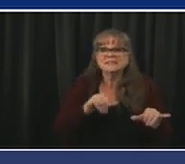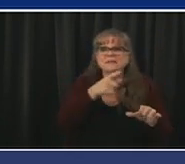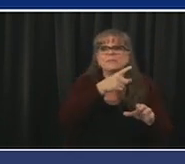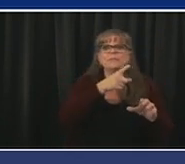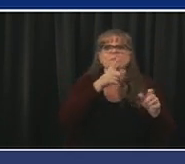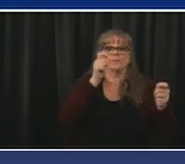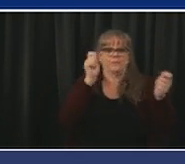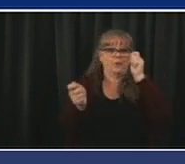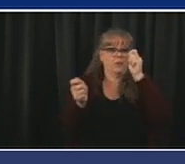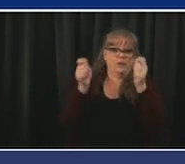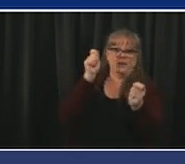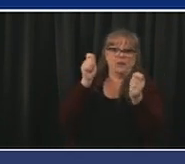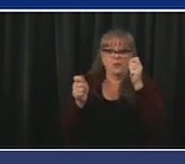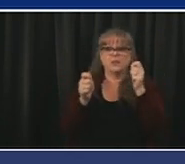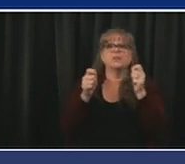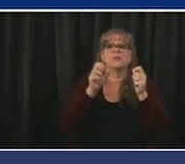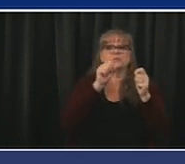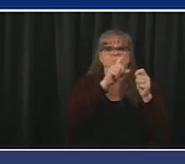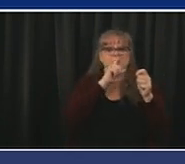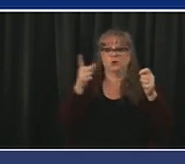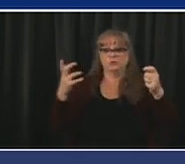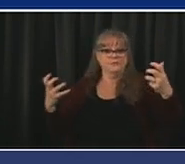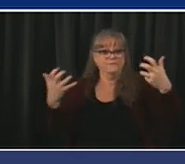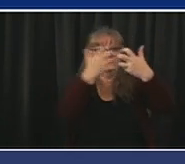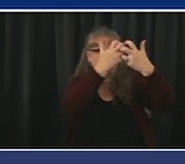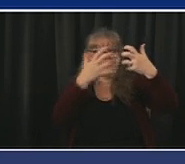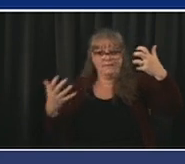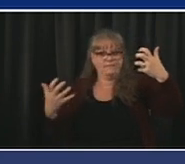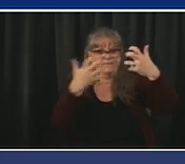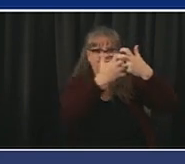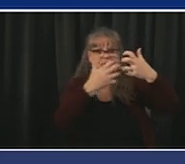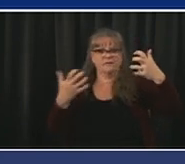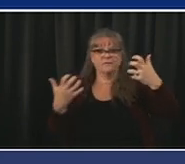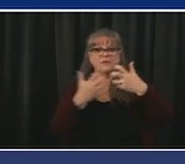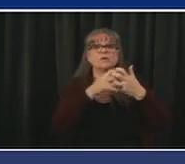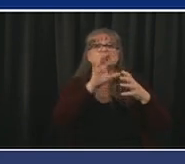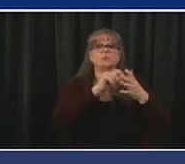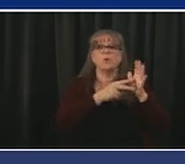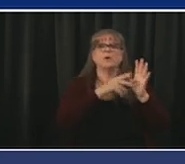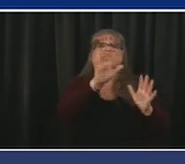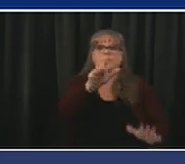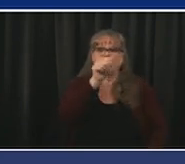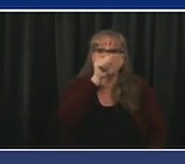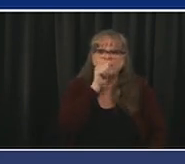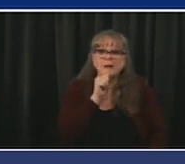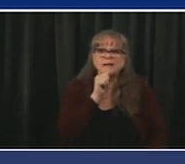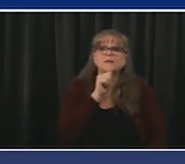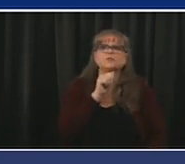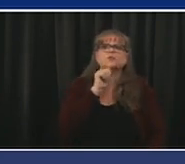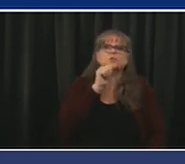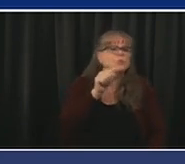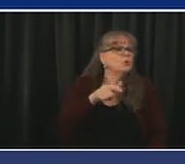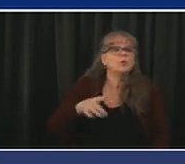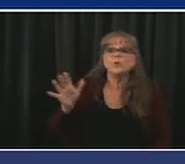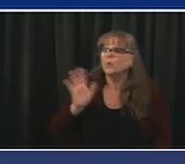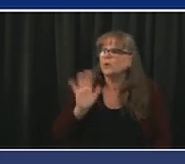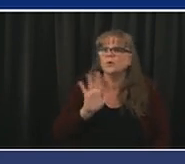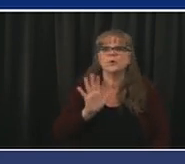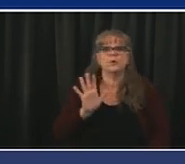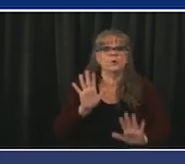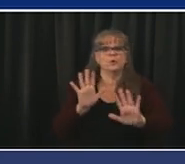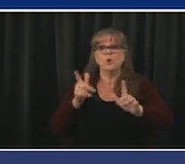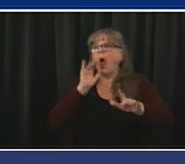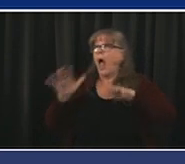doing that. But give them a few days. It won't set you back one moment in getting the vaccine. If you give them till Tuesday or Wednesday to update